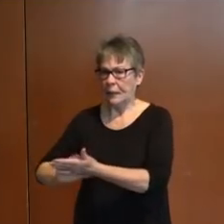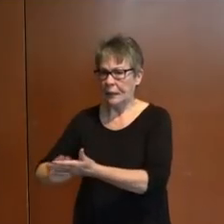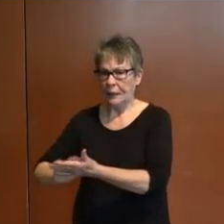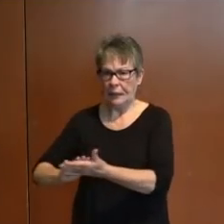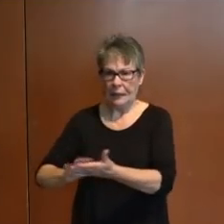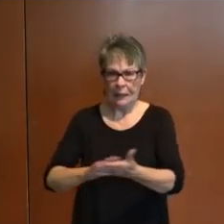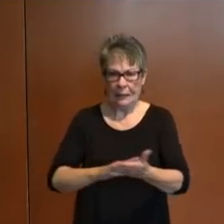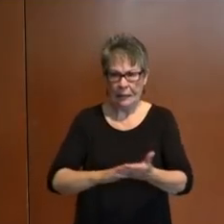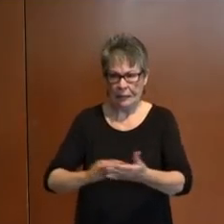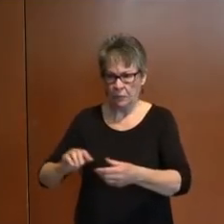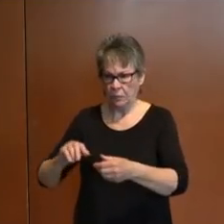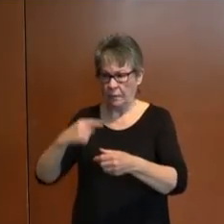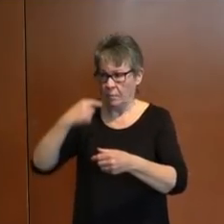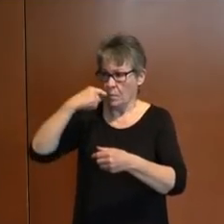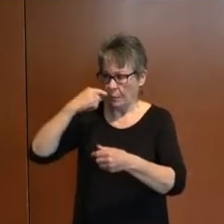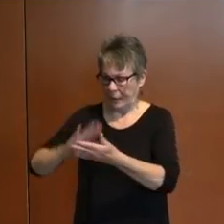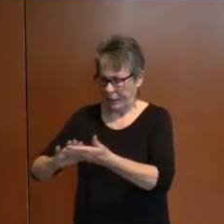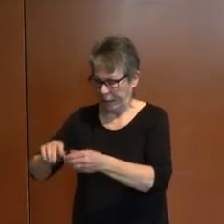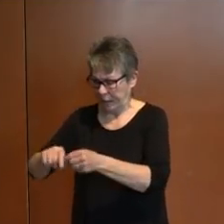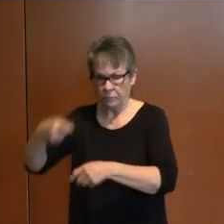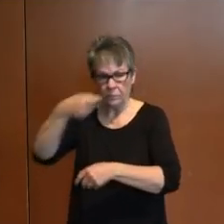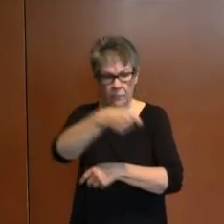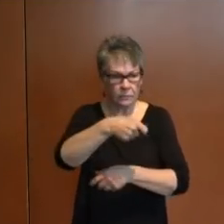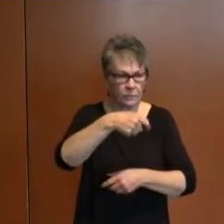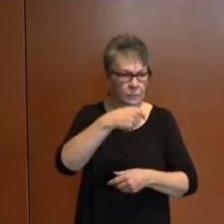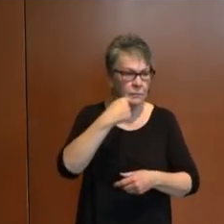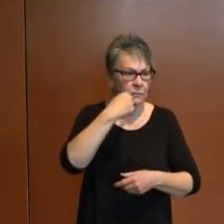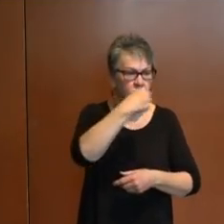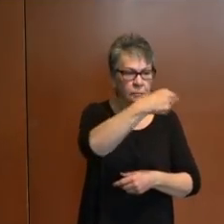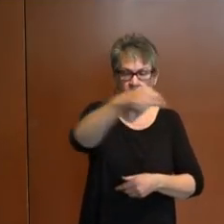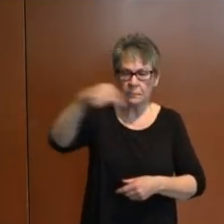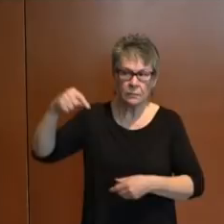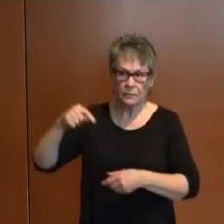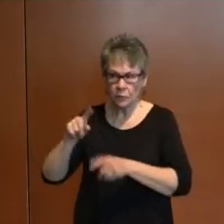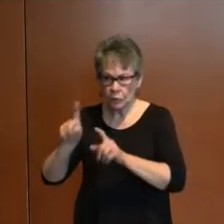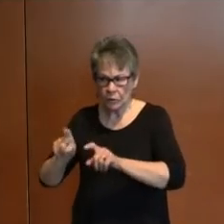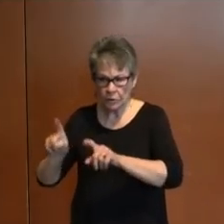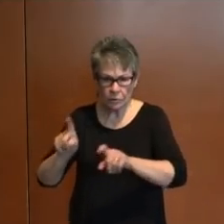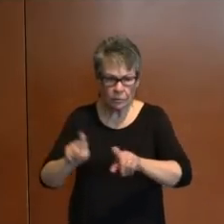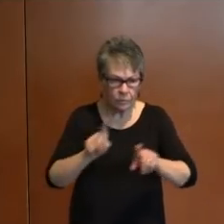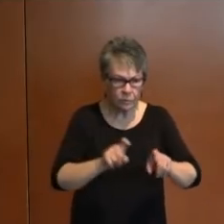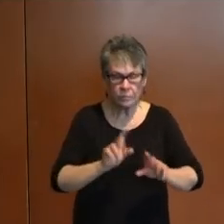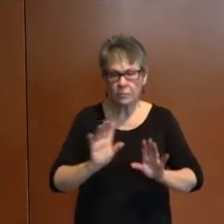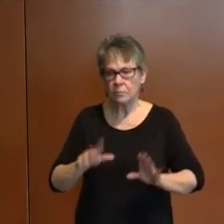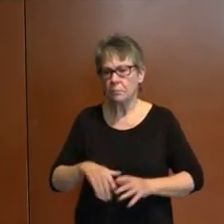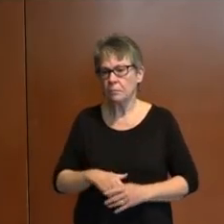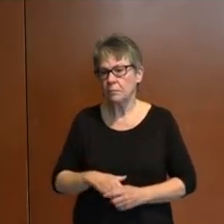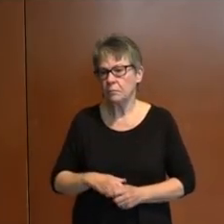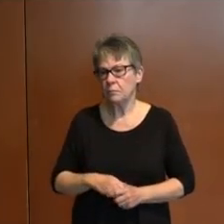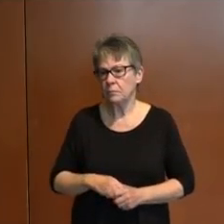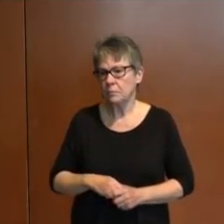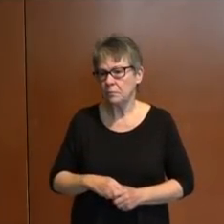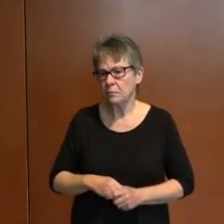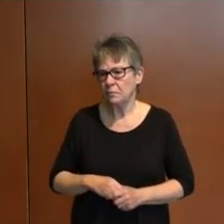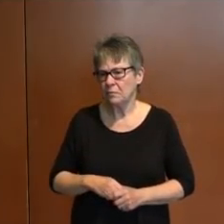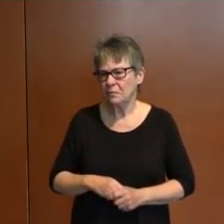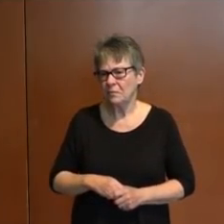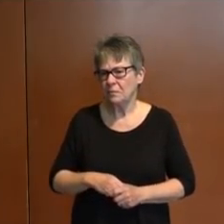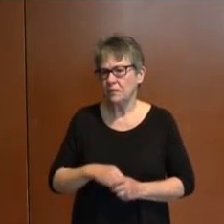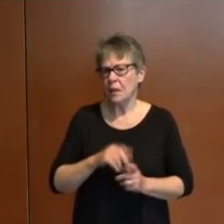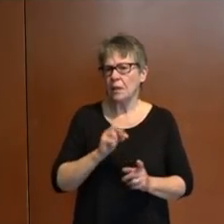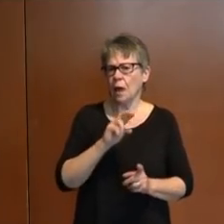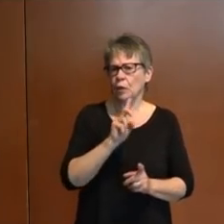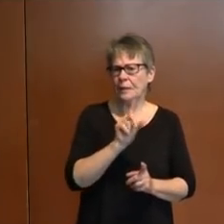usage. Matt. Governor, some readers have been asking us this. Governor Cuomo has a 90-day relief for mortgages in New